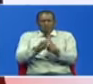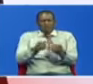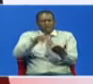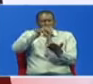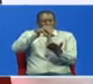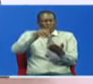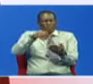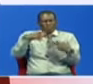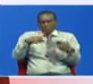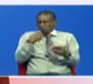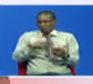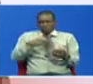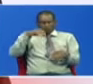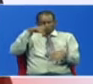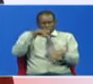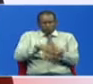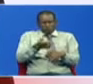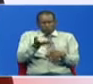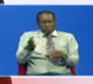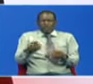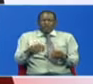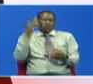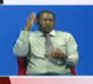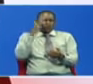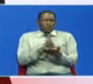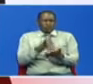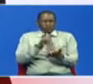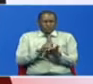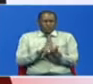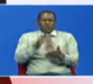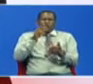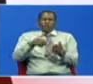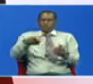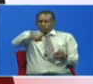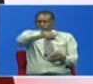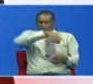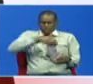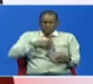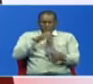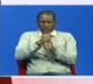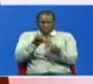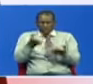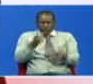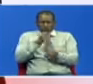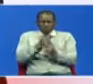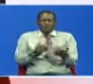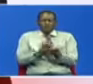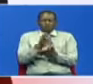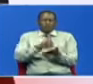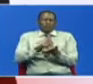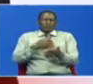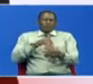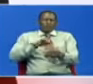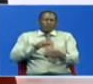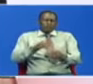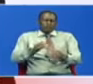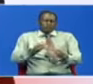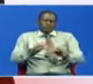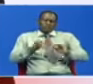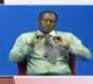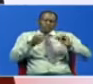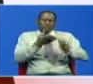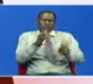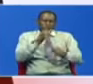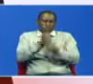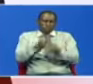there testify to that effect. What we have done, of course, to ensure that we have capacity building, we ensure that